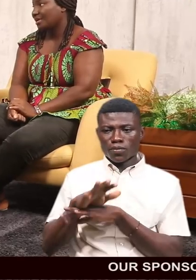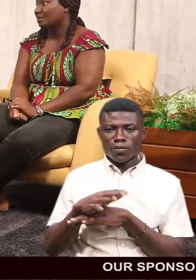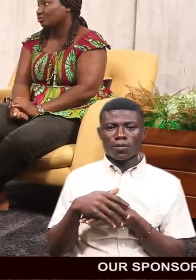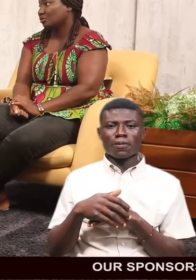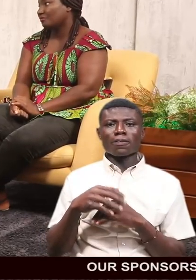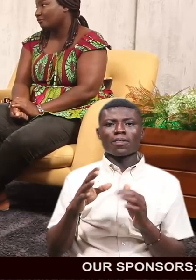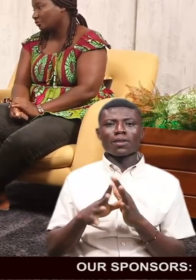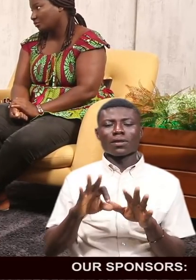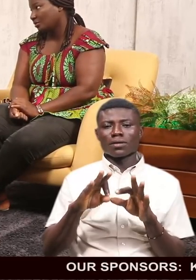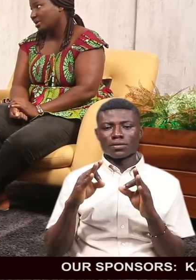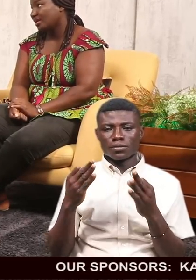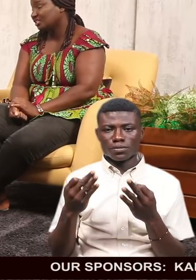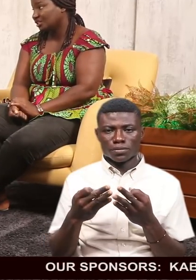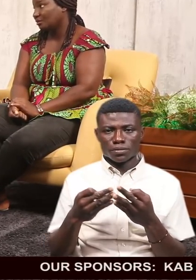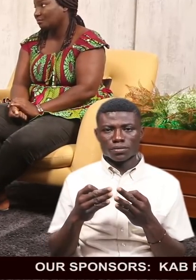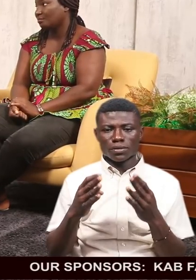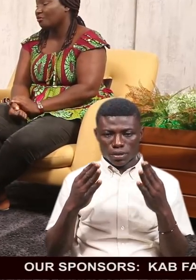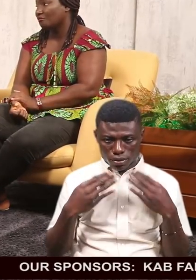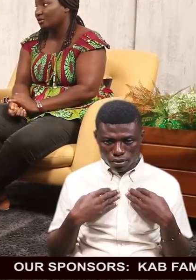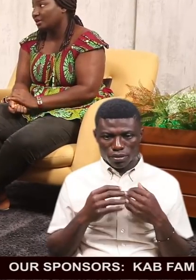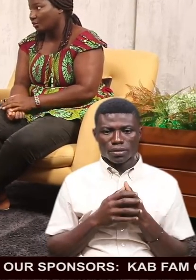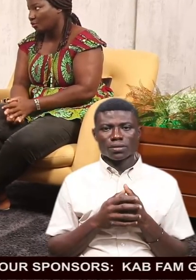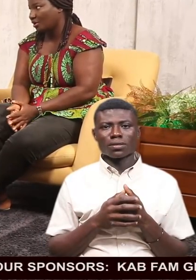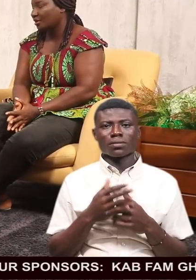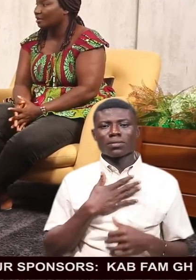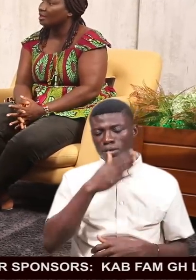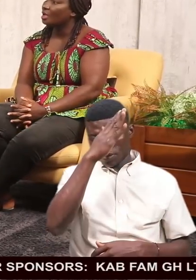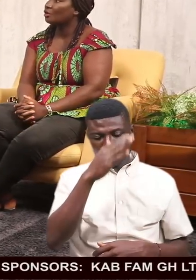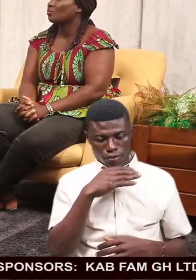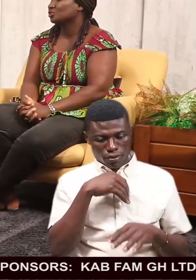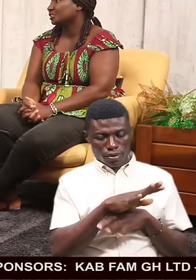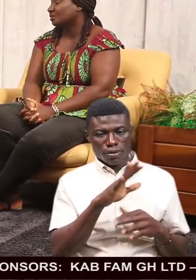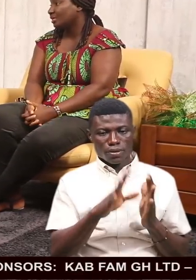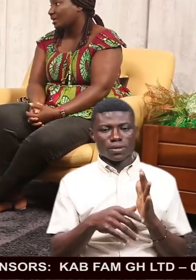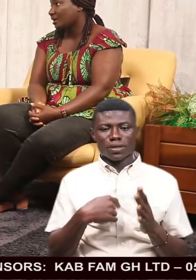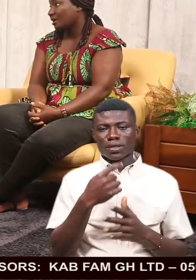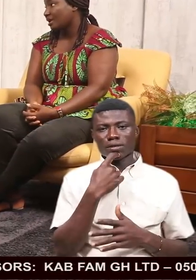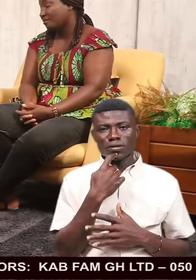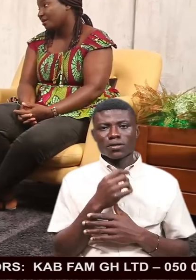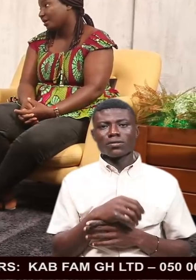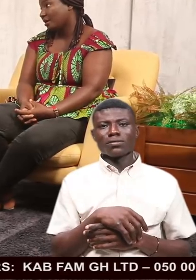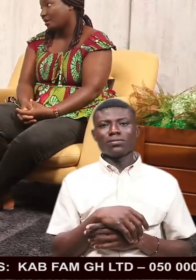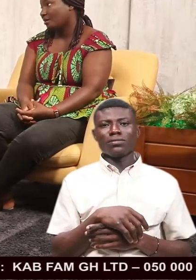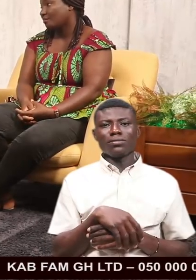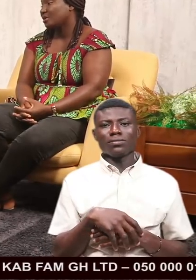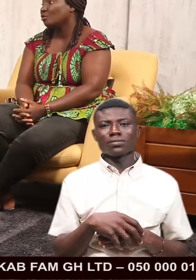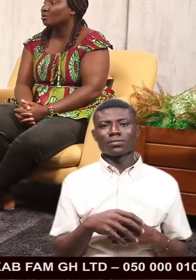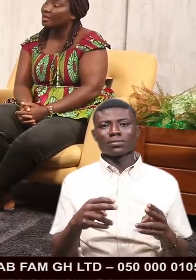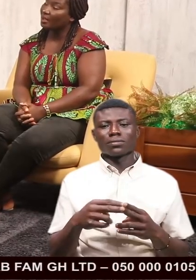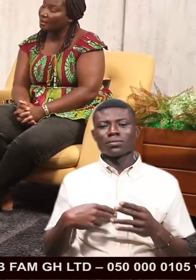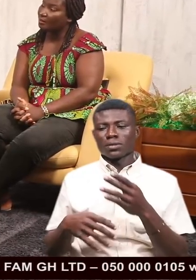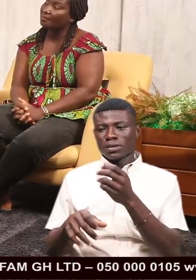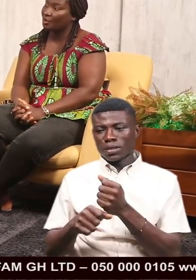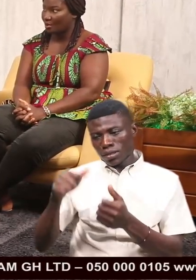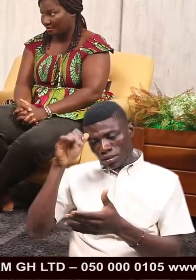no, and nebusia for no, a jay, my old phone de coy, and no mujis a minya, a rare,